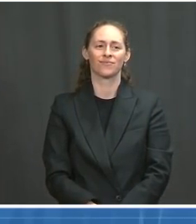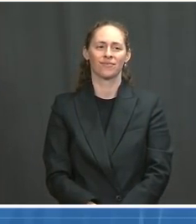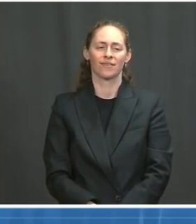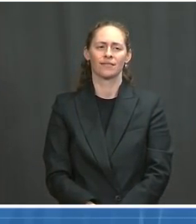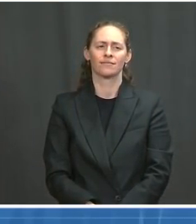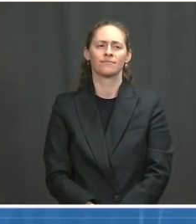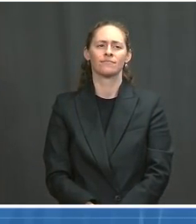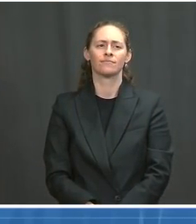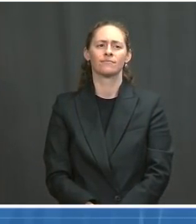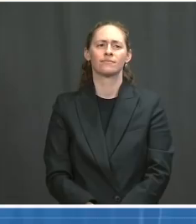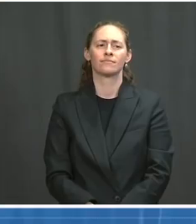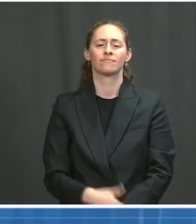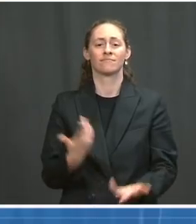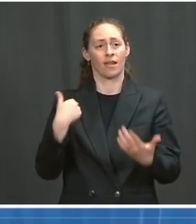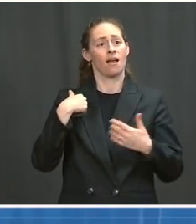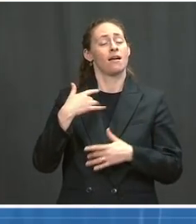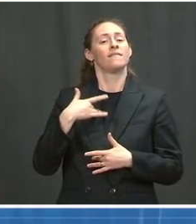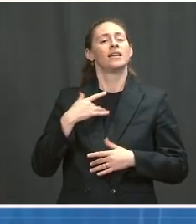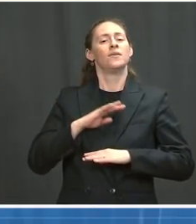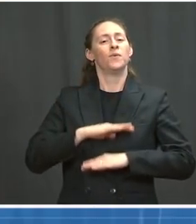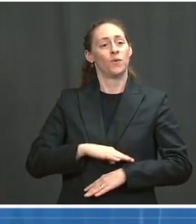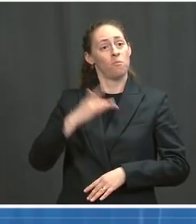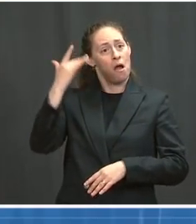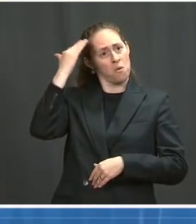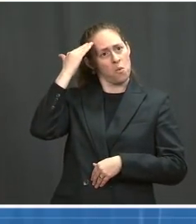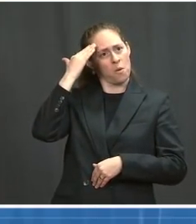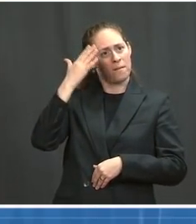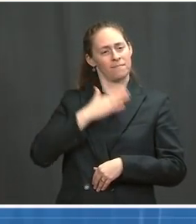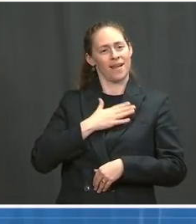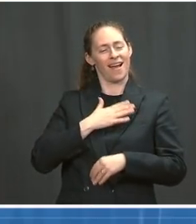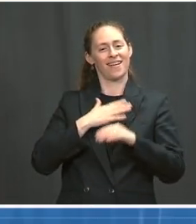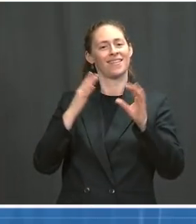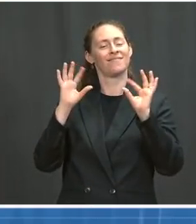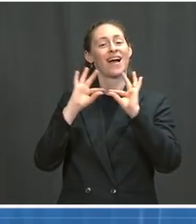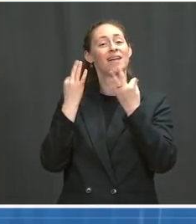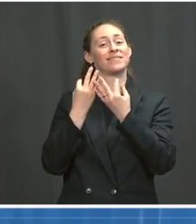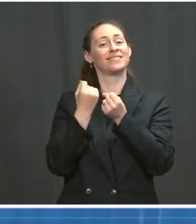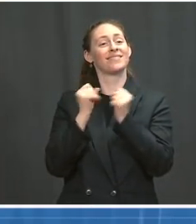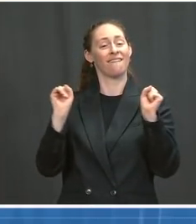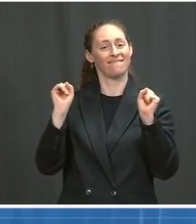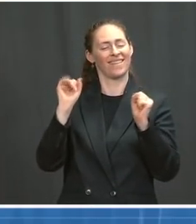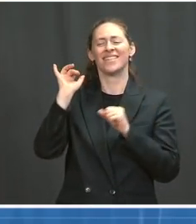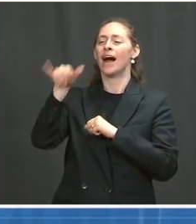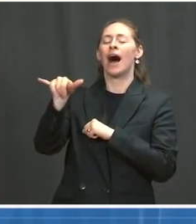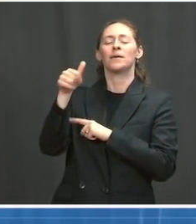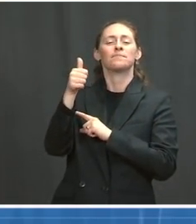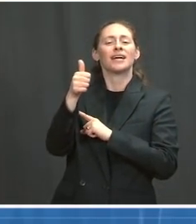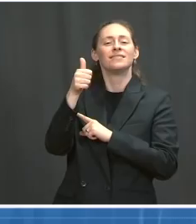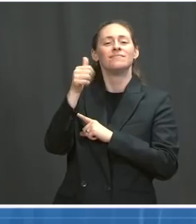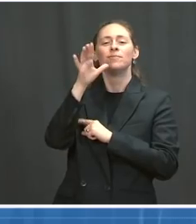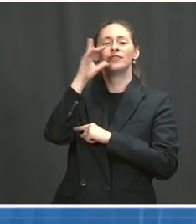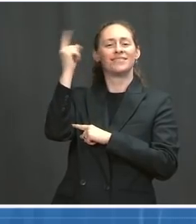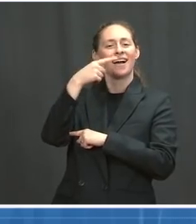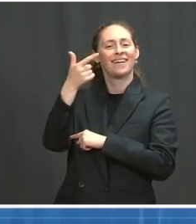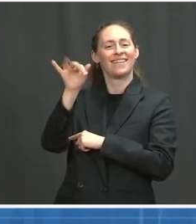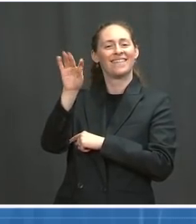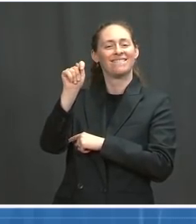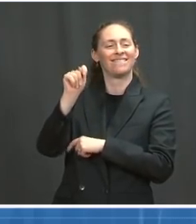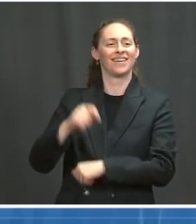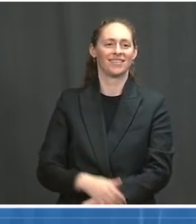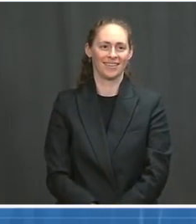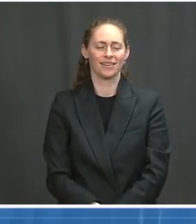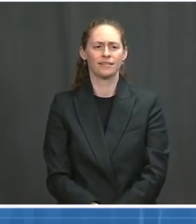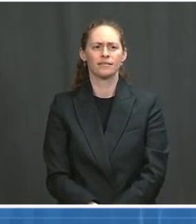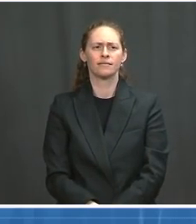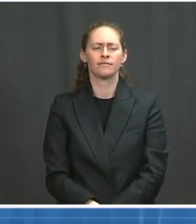best Mother's Day gift I could get this year. We have a long way to go to get young Americans vaccinated. Only